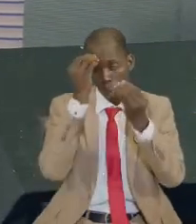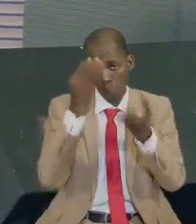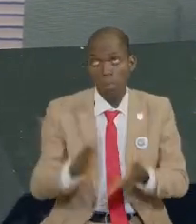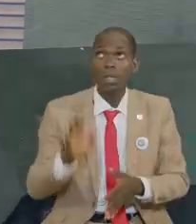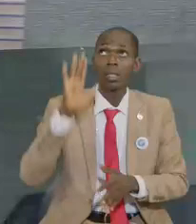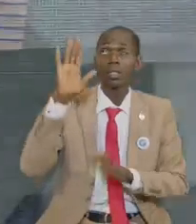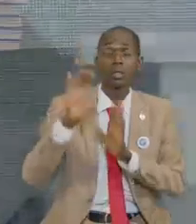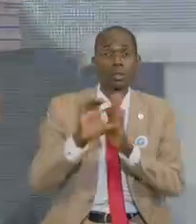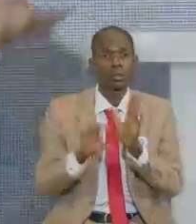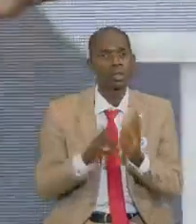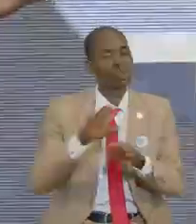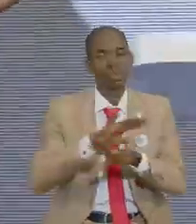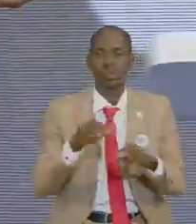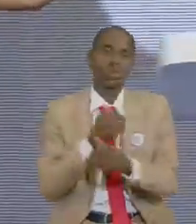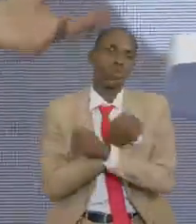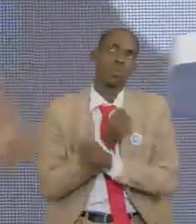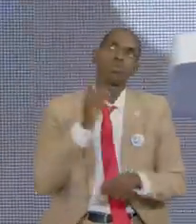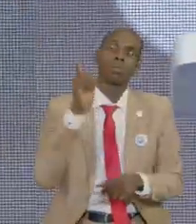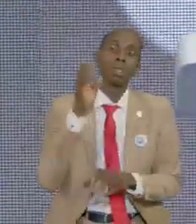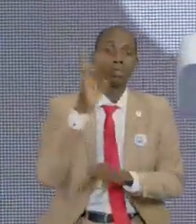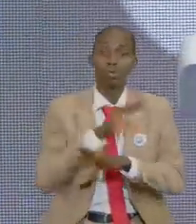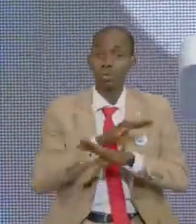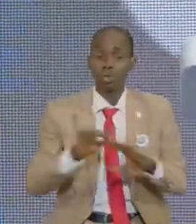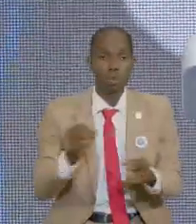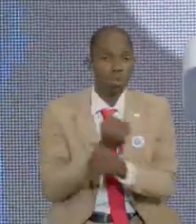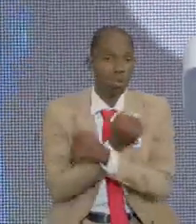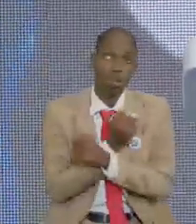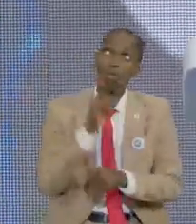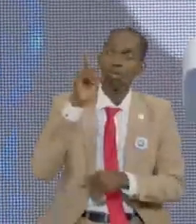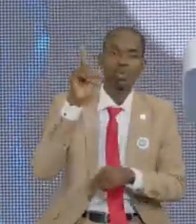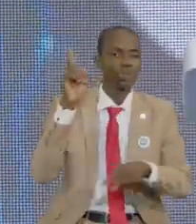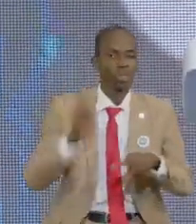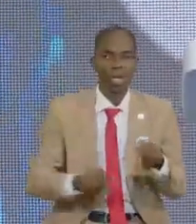you don't love him, you cannot freely use his name.